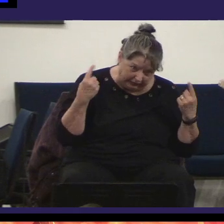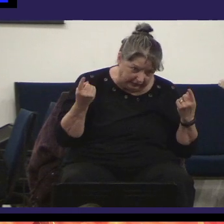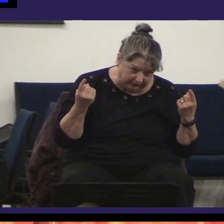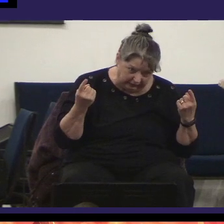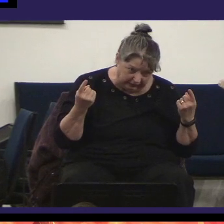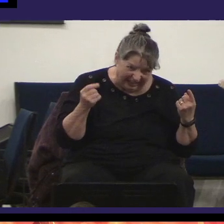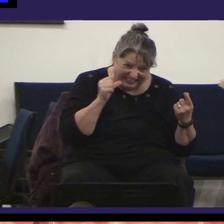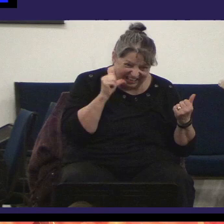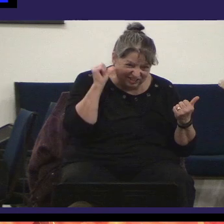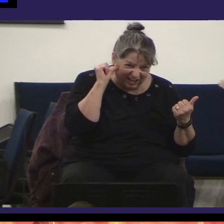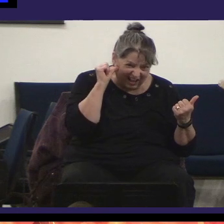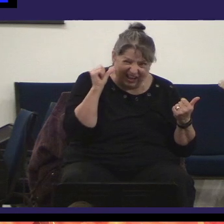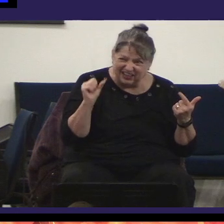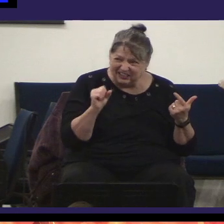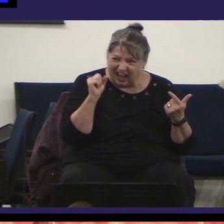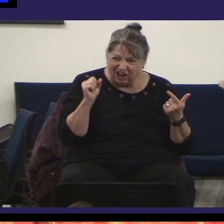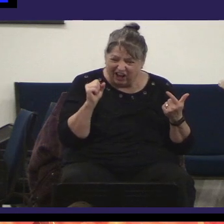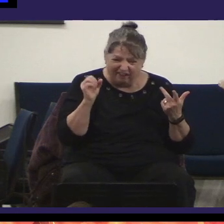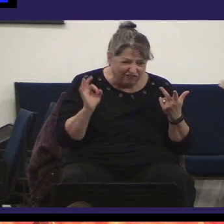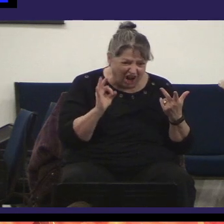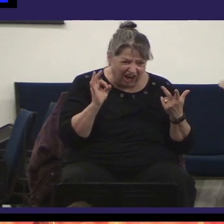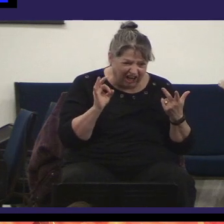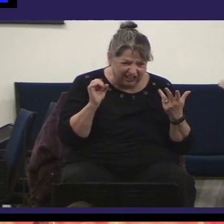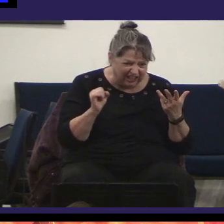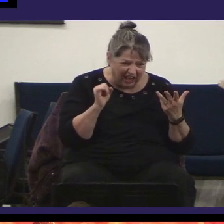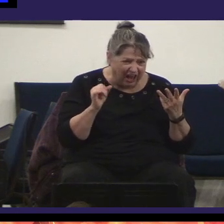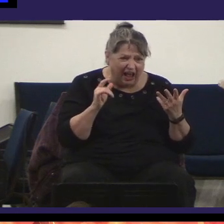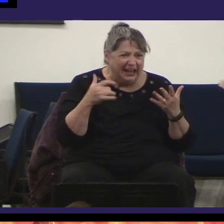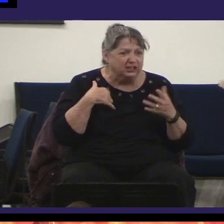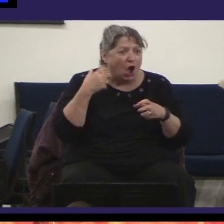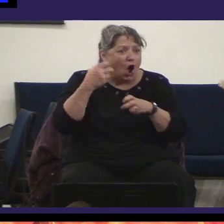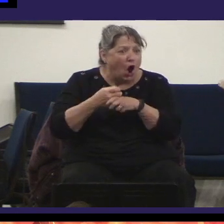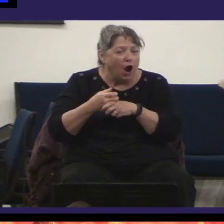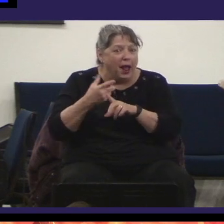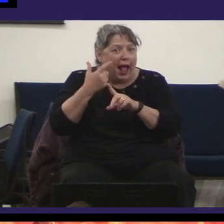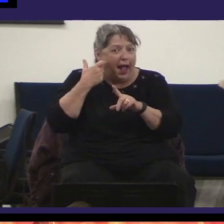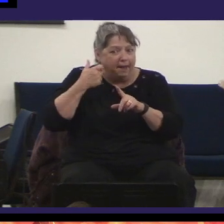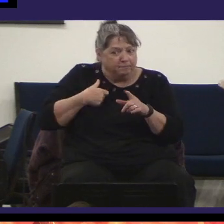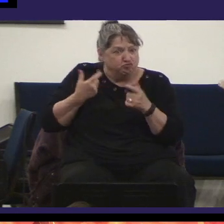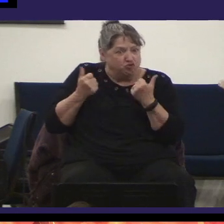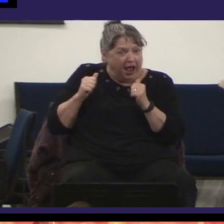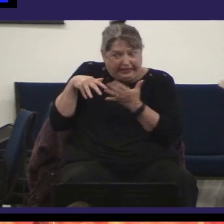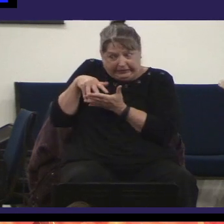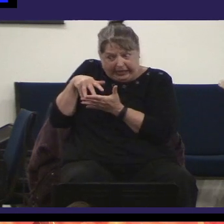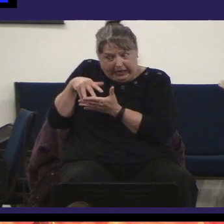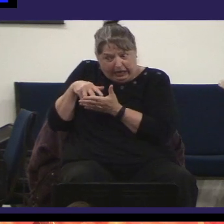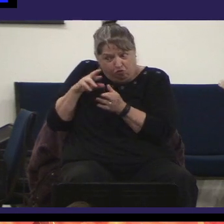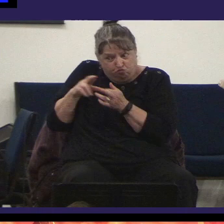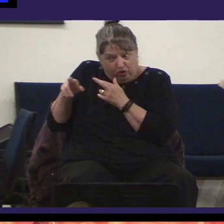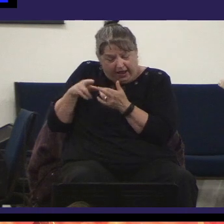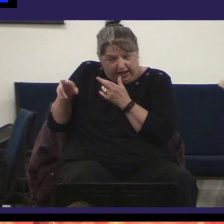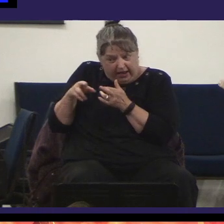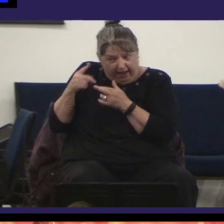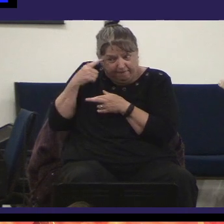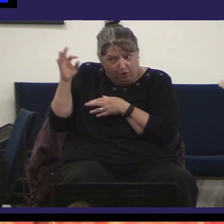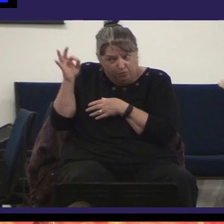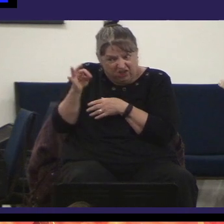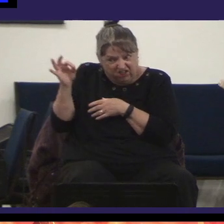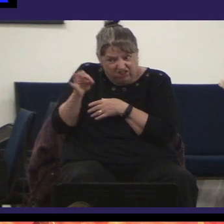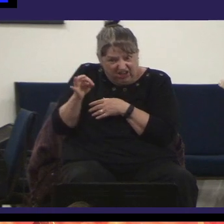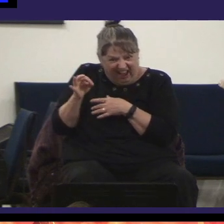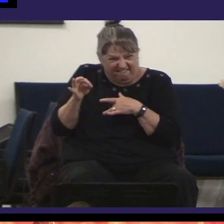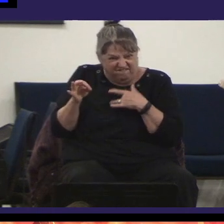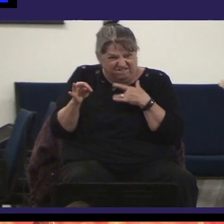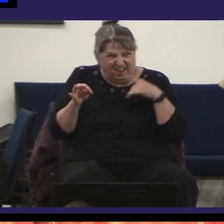especially yesterday, Saturday. Friday and Saturday gets really hard with these kind of messages. But I just was there in my room. I was literally being attacked.